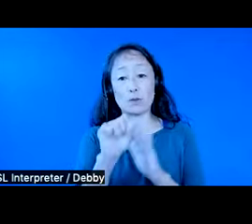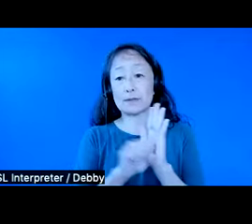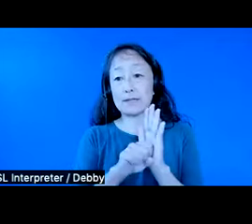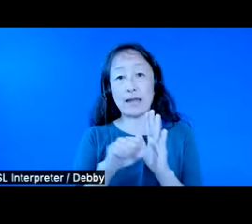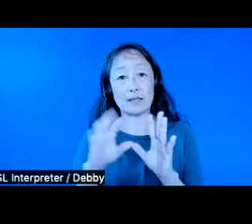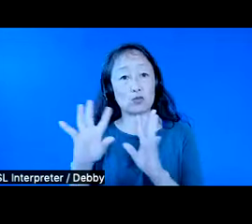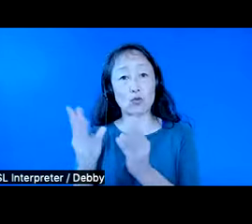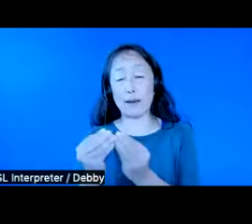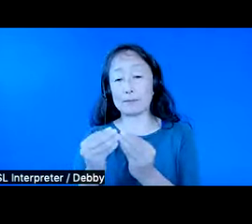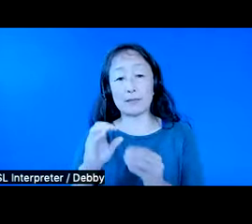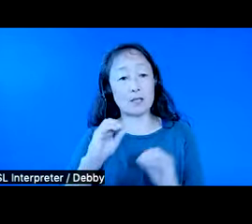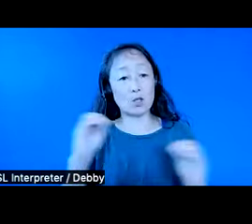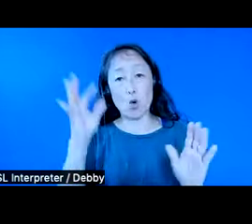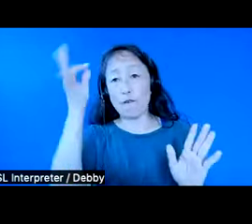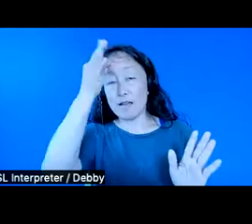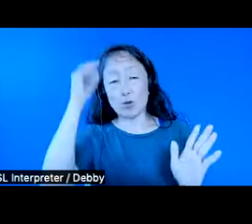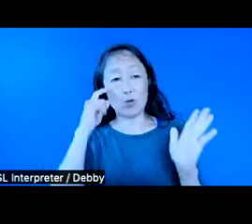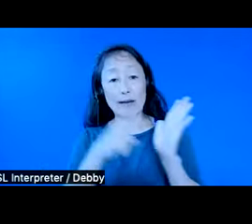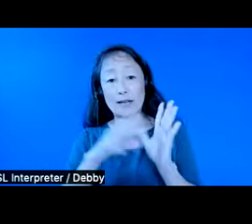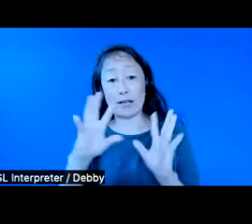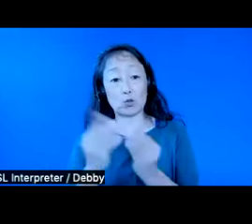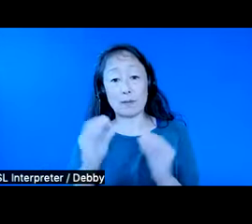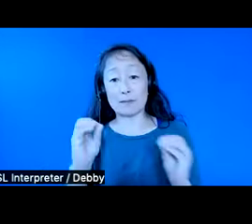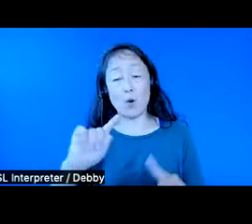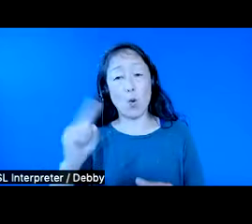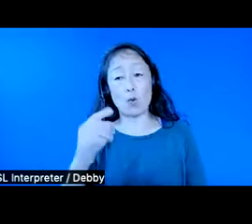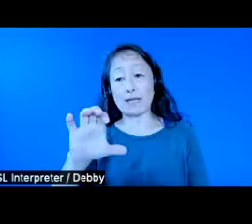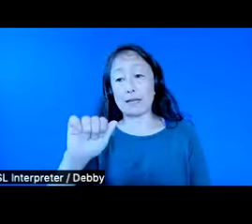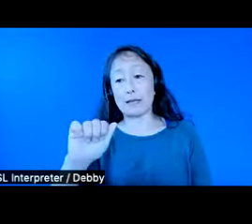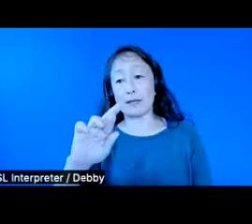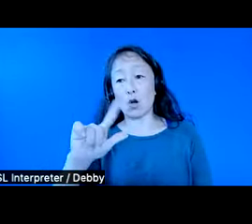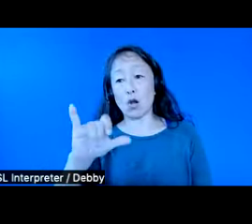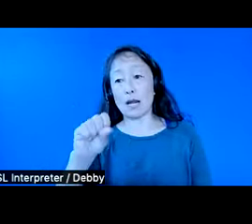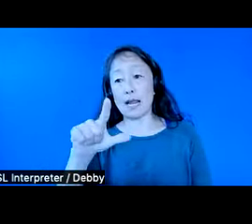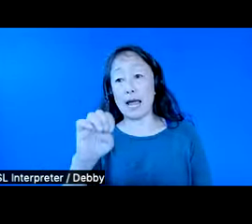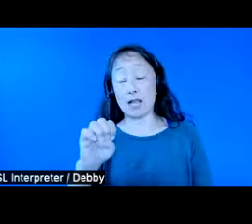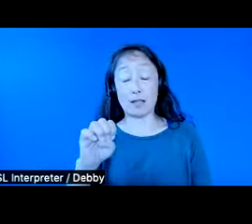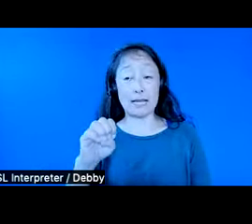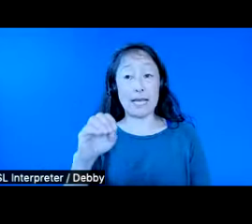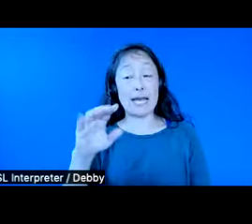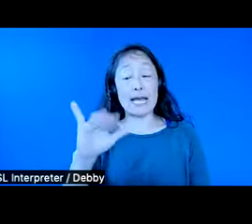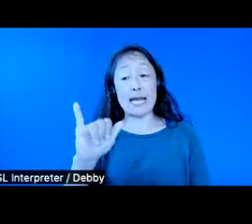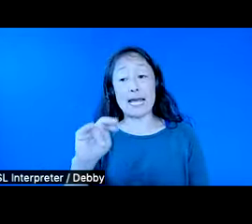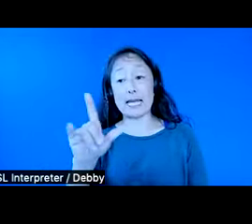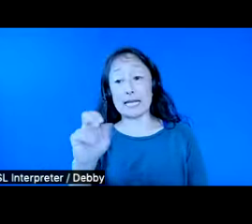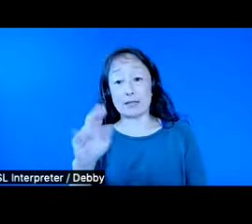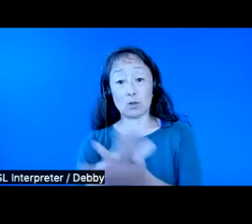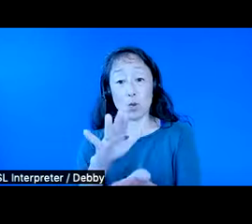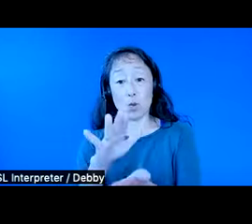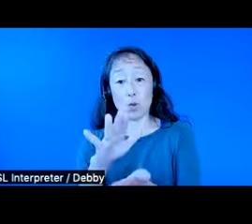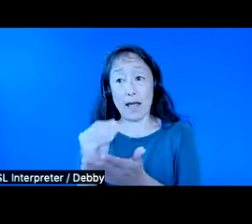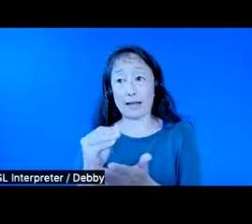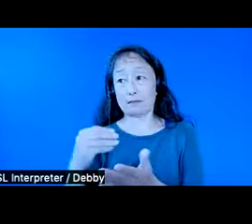There's no federally recognized tribe. There's just the Carlisle Indian School and many of us descendants and folks that have moved